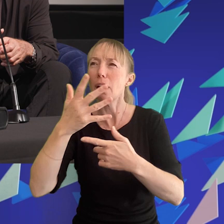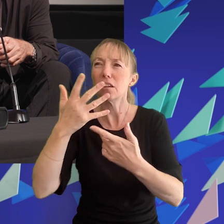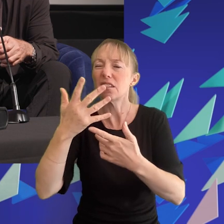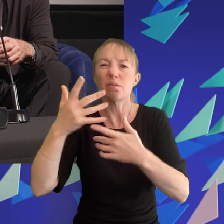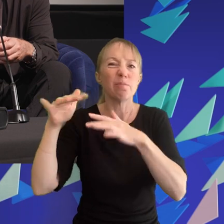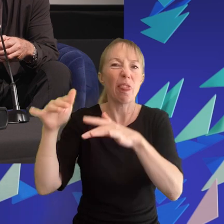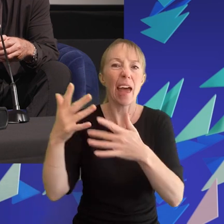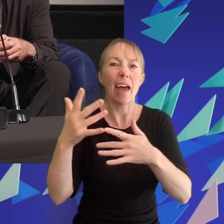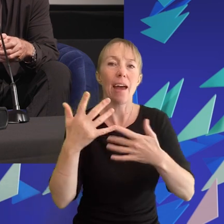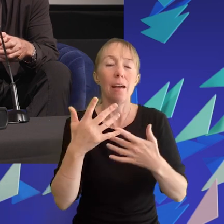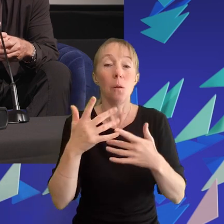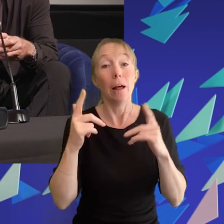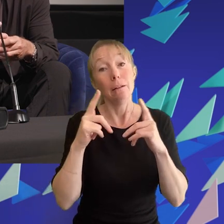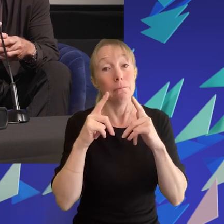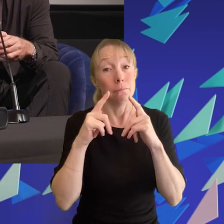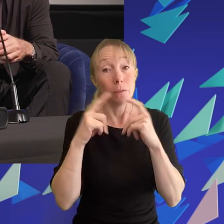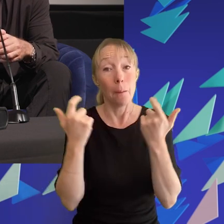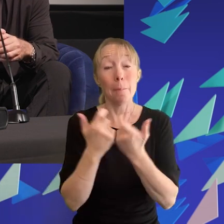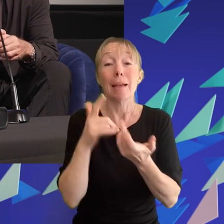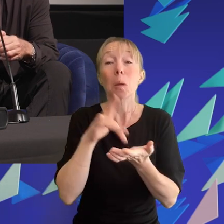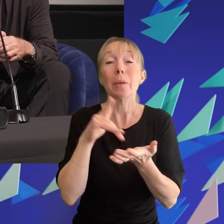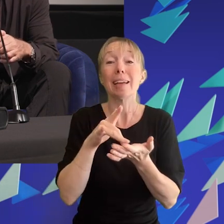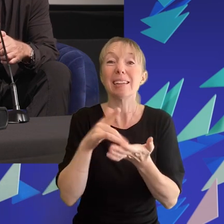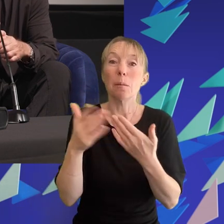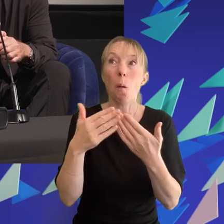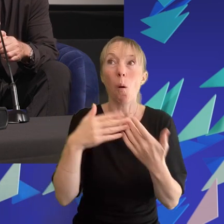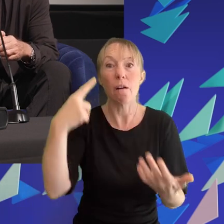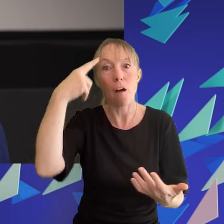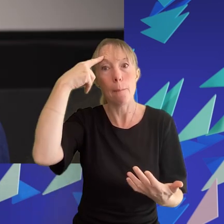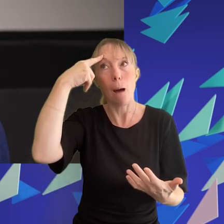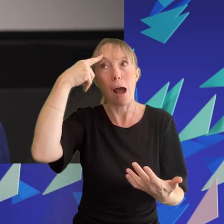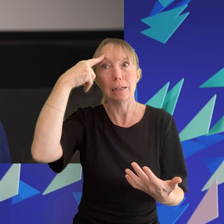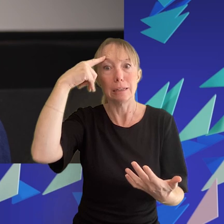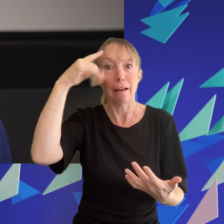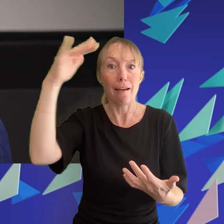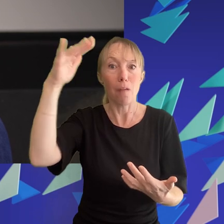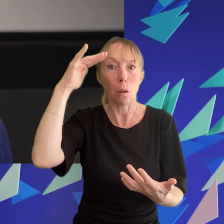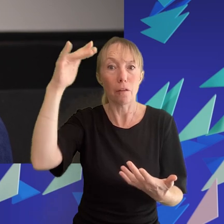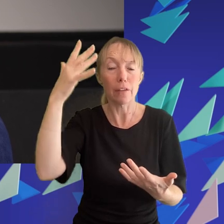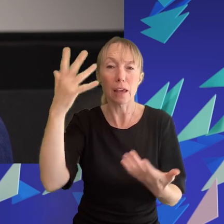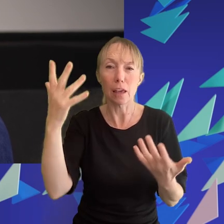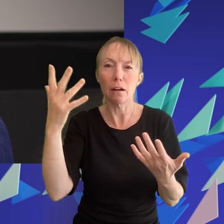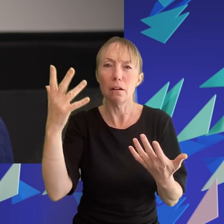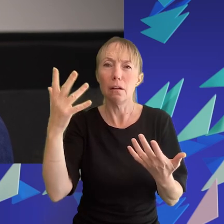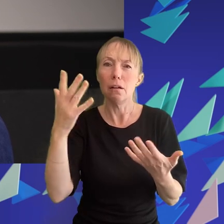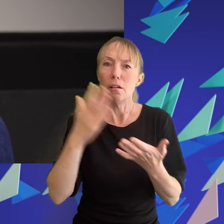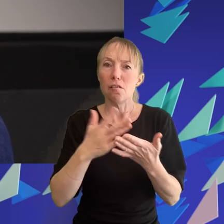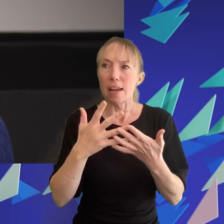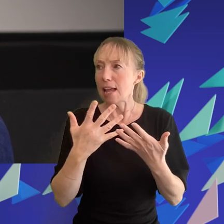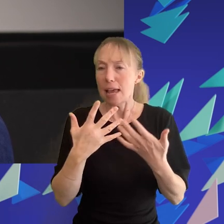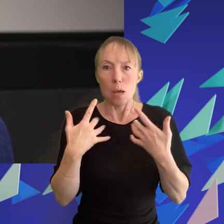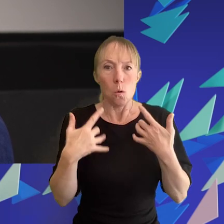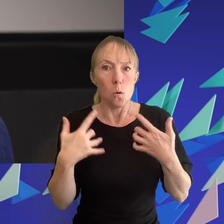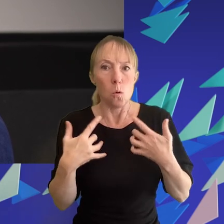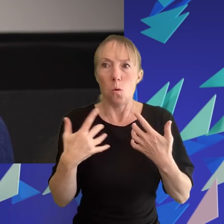City is not a city. It's actually in a state of mind, you know. No matter if you're there, yeah, it's a very, very